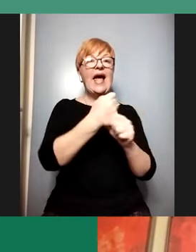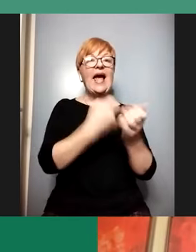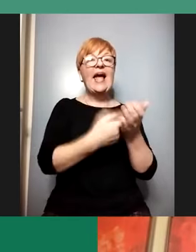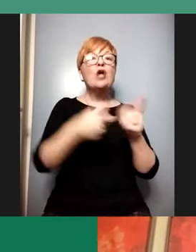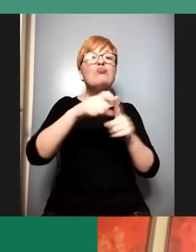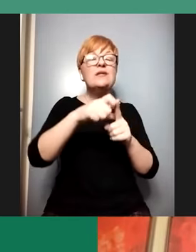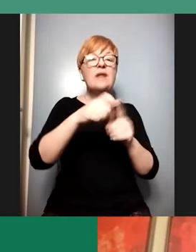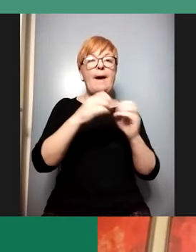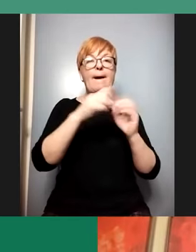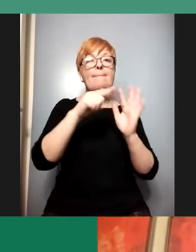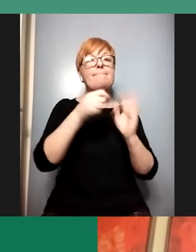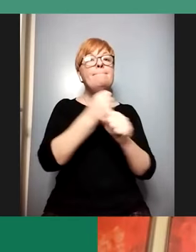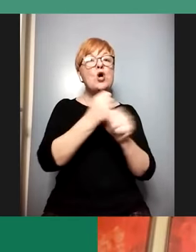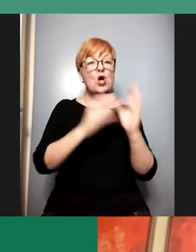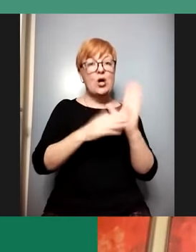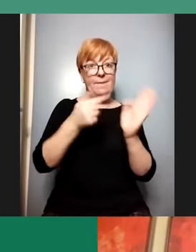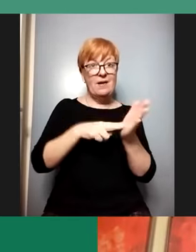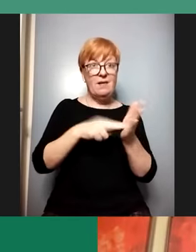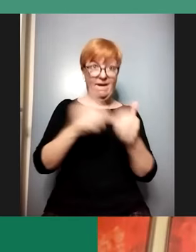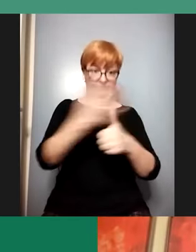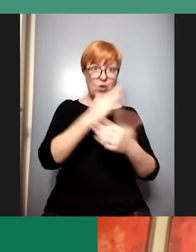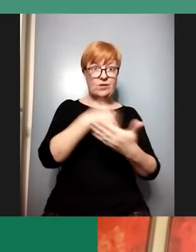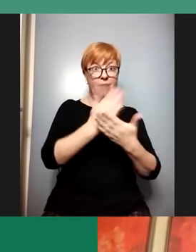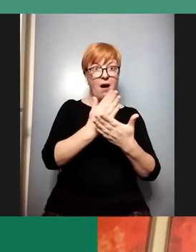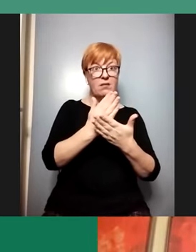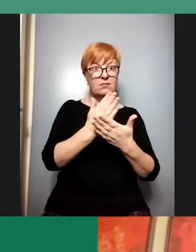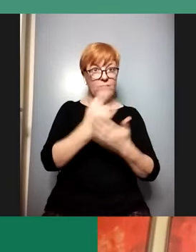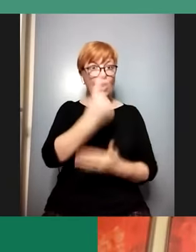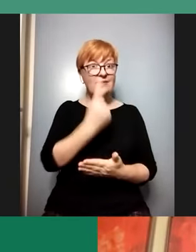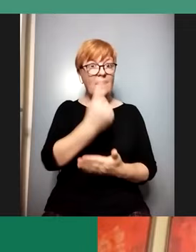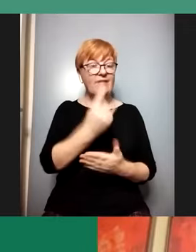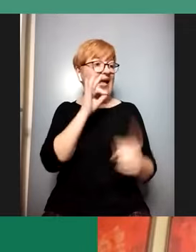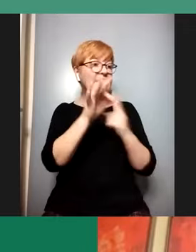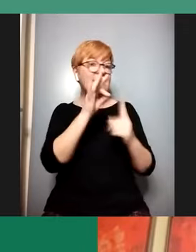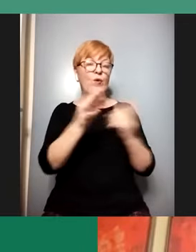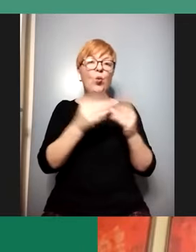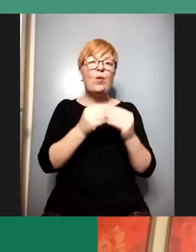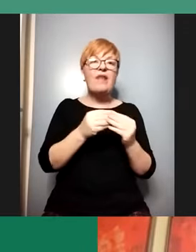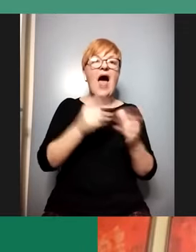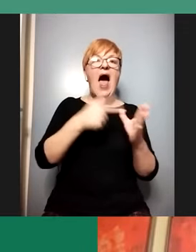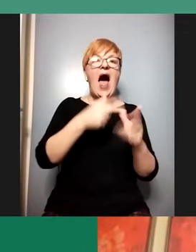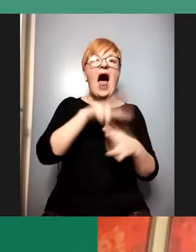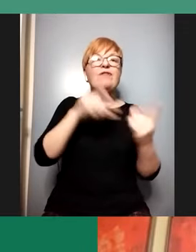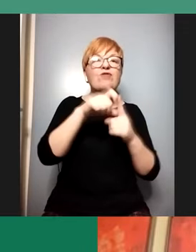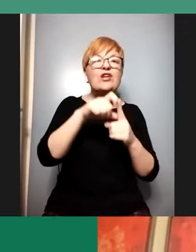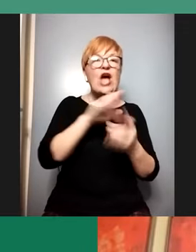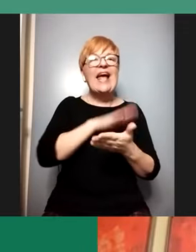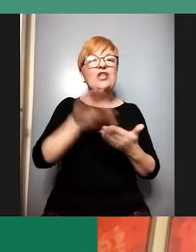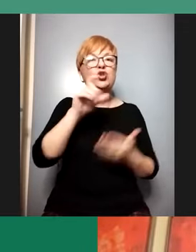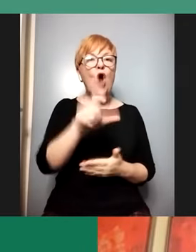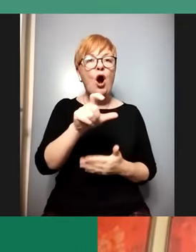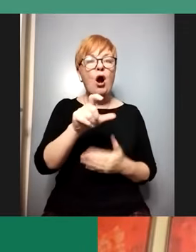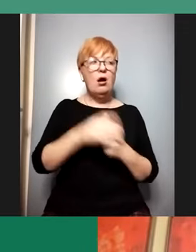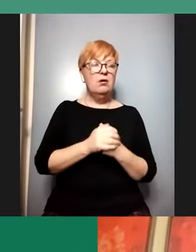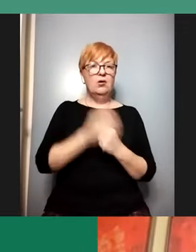film, and she's in an interview with Alfred Hitchcock. So I think a lot of people were drawn to that and to her and